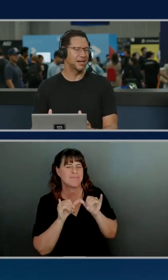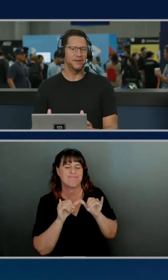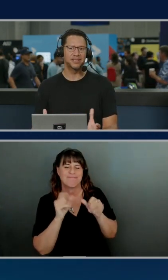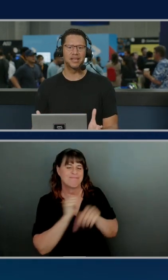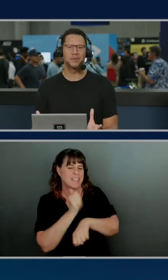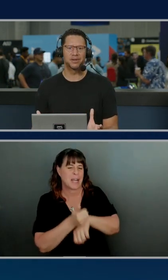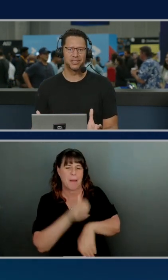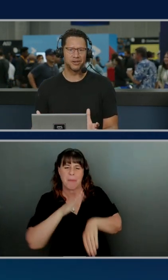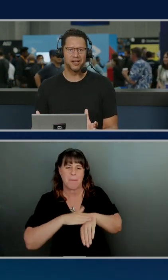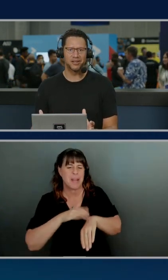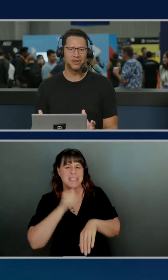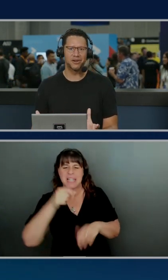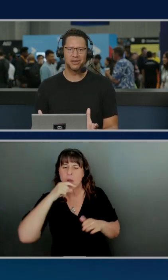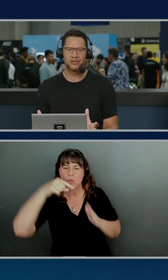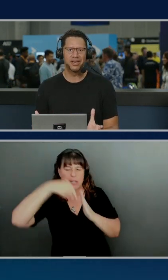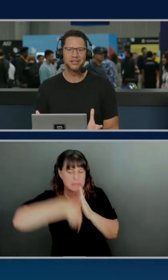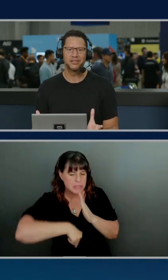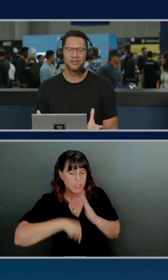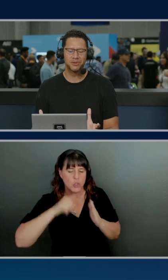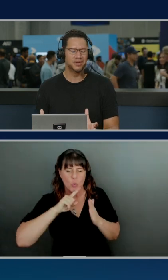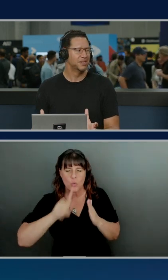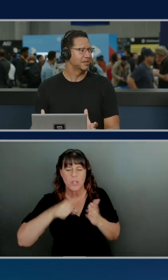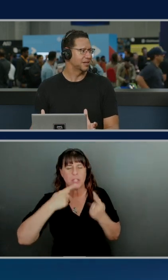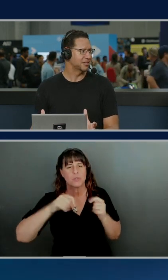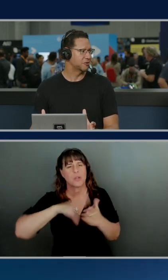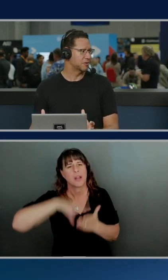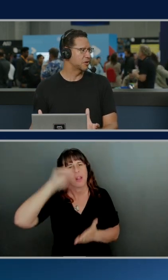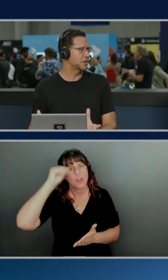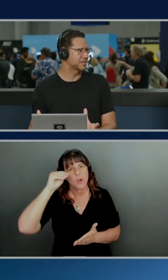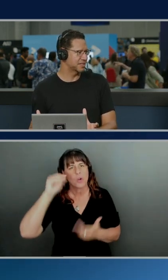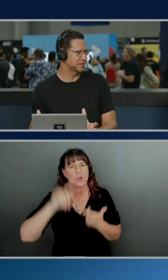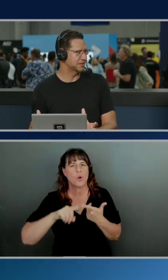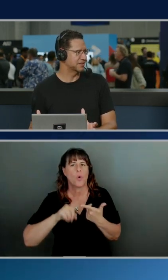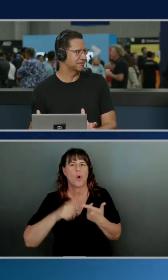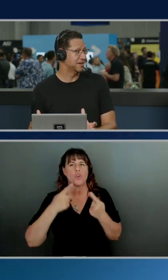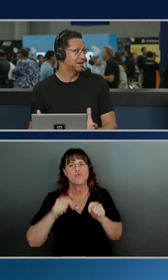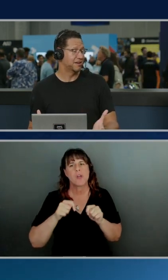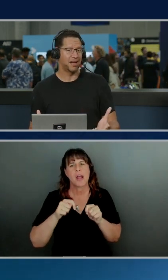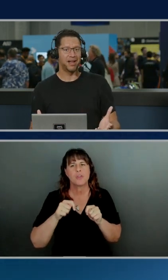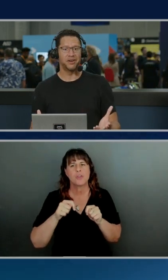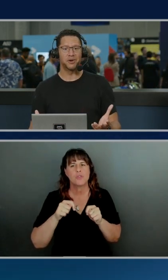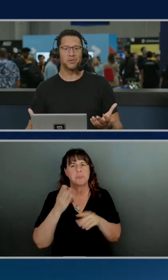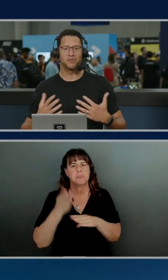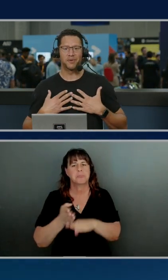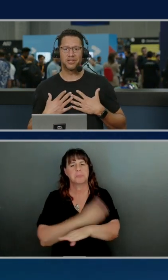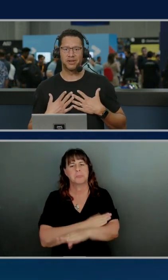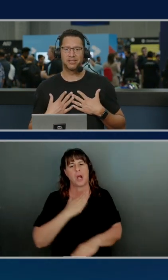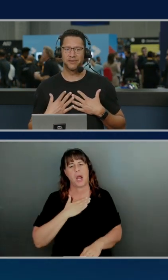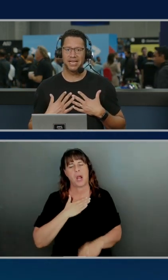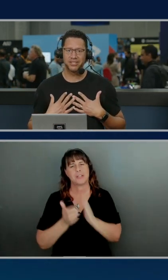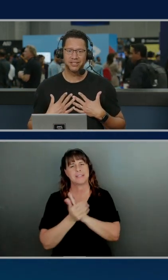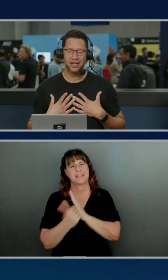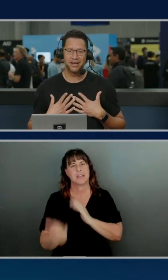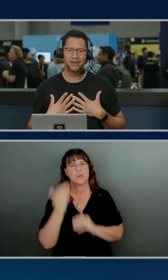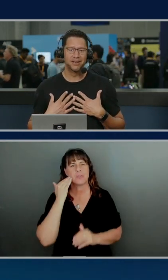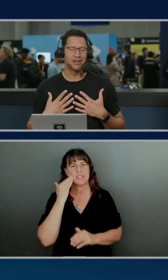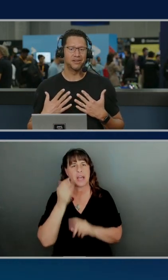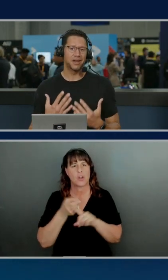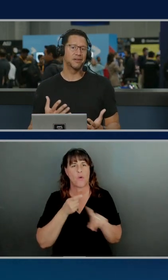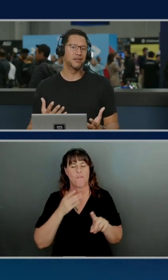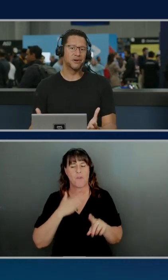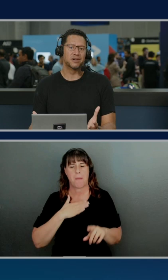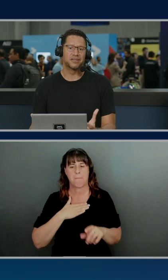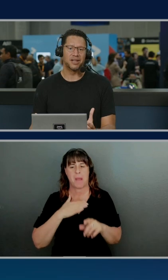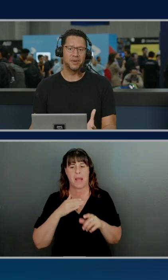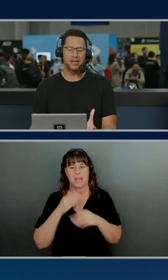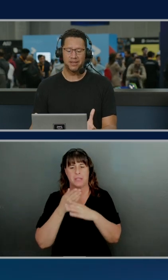Right. diving deeper into trying to learn or trying to grow our skills. And I know from the training certification side, a lot